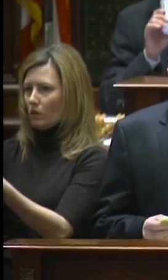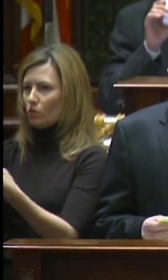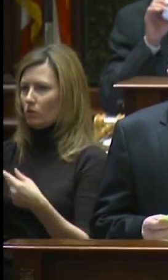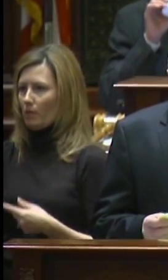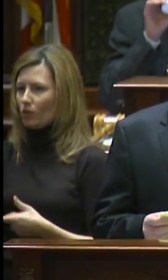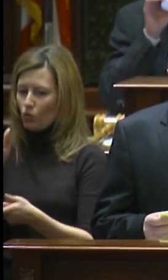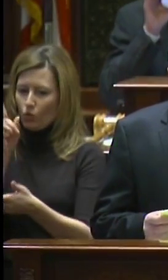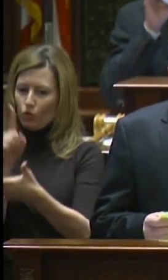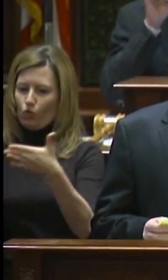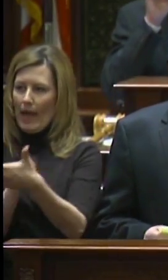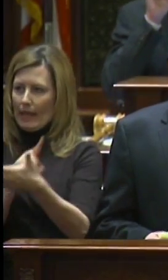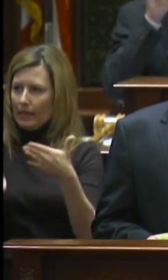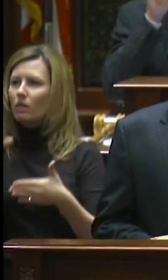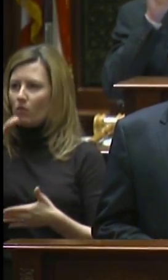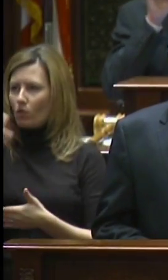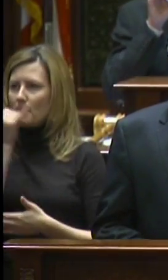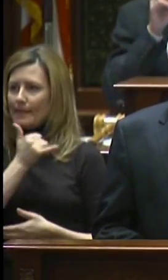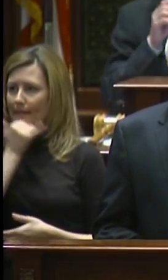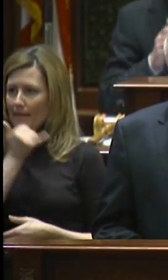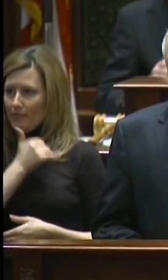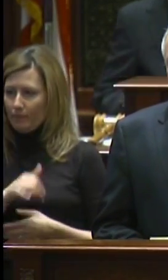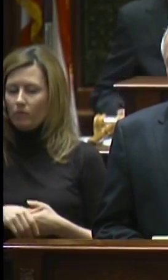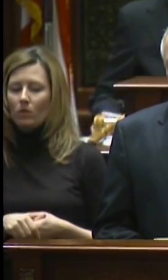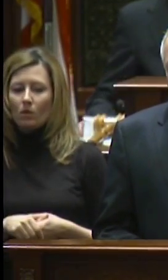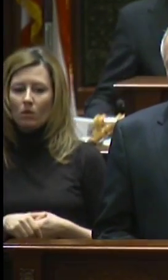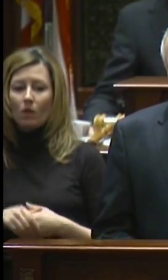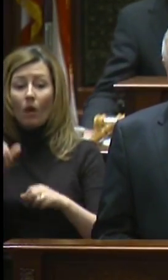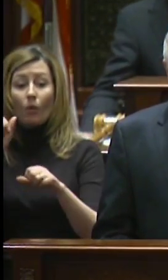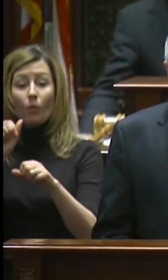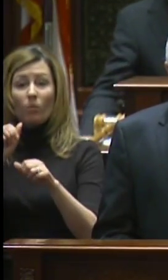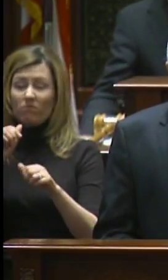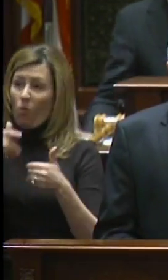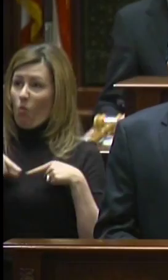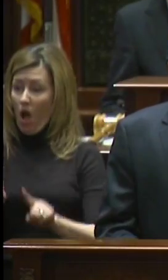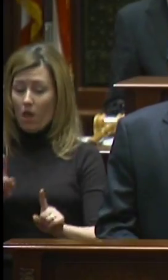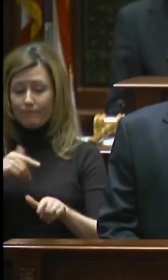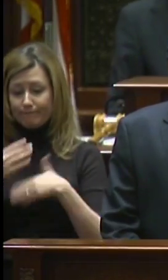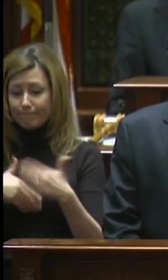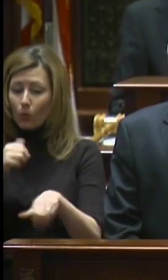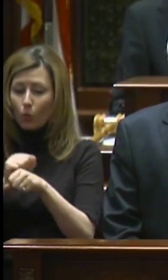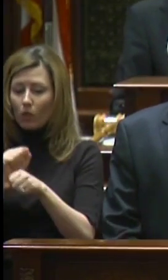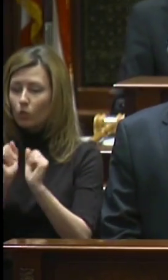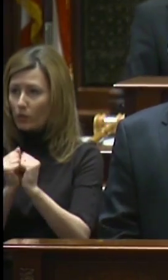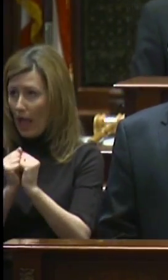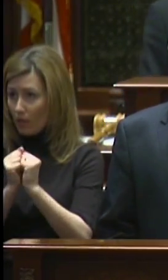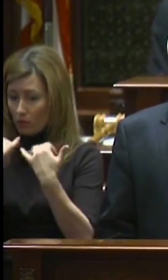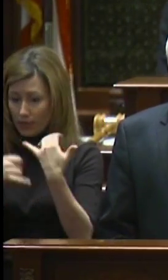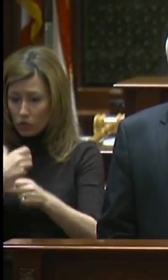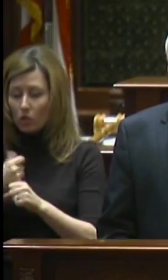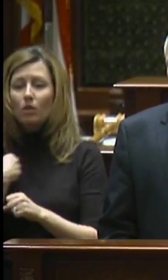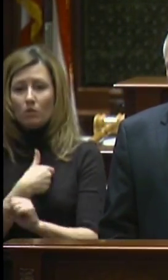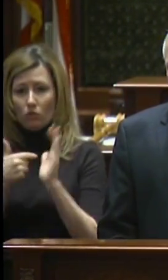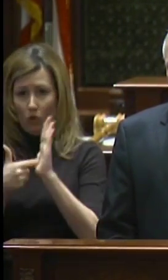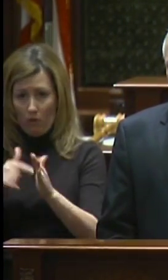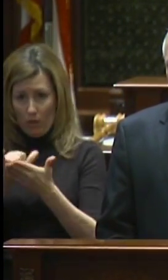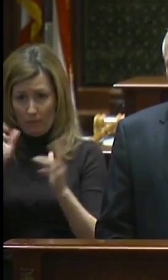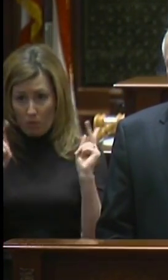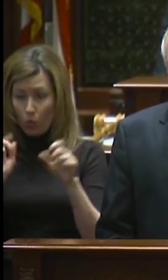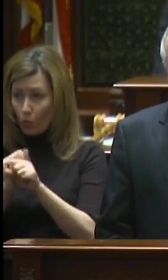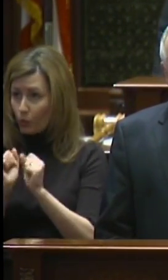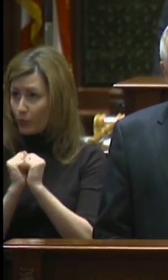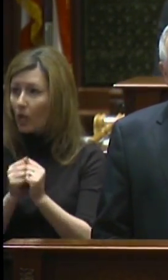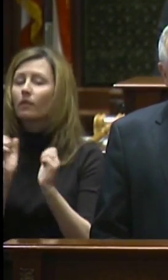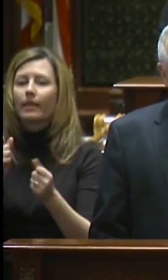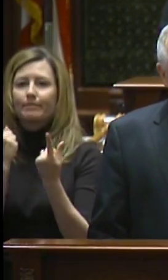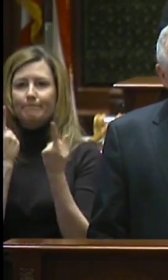those mistakes. Now, I think in the course of working together this year, we have shown that when people work together, we